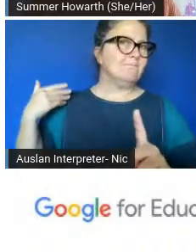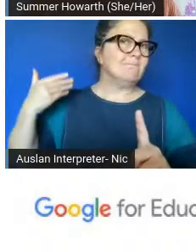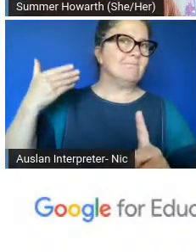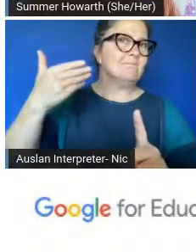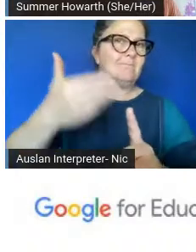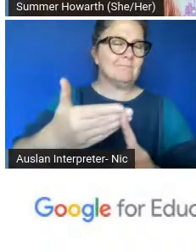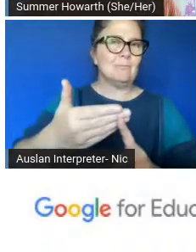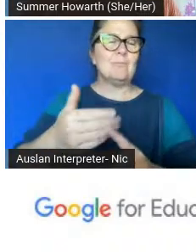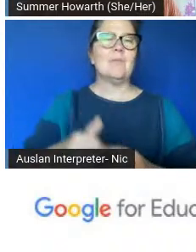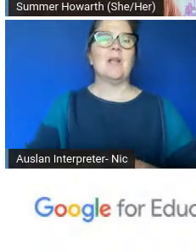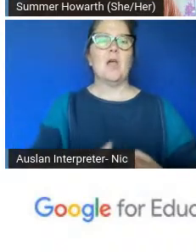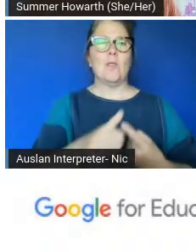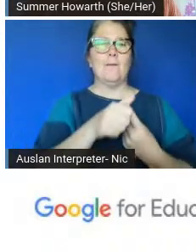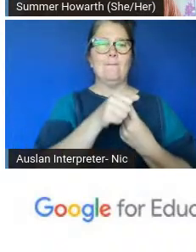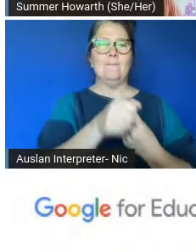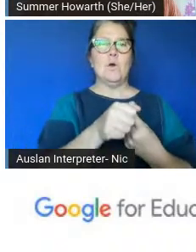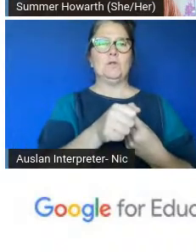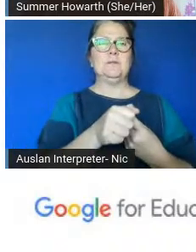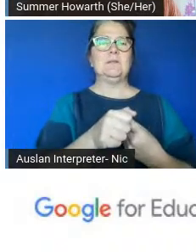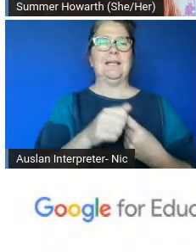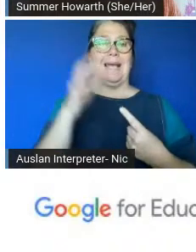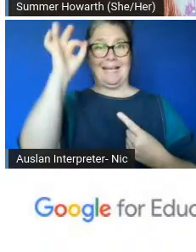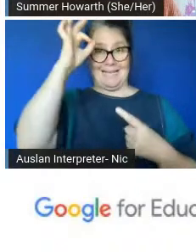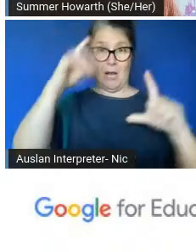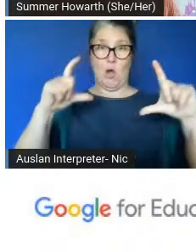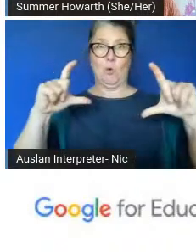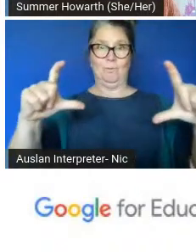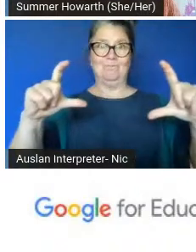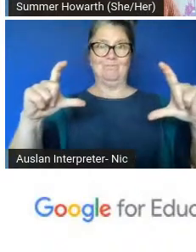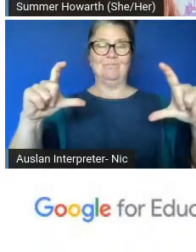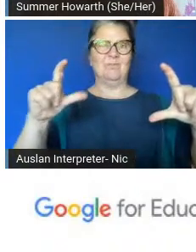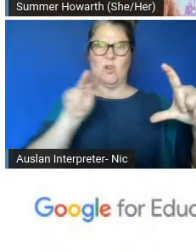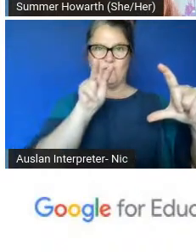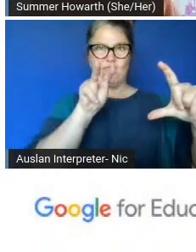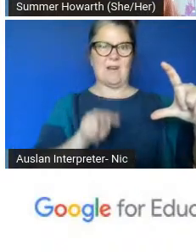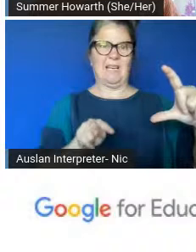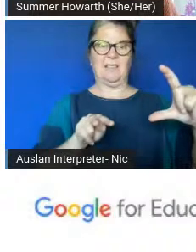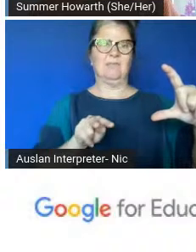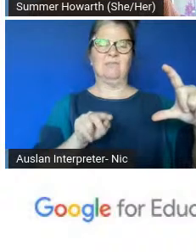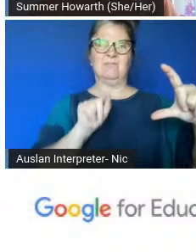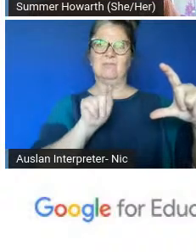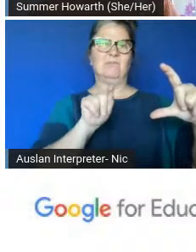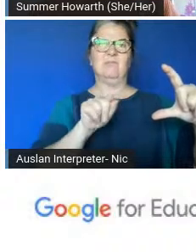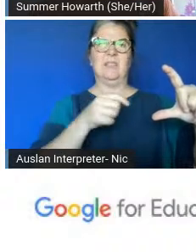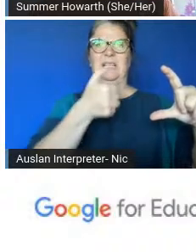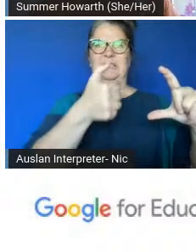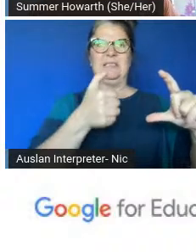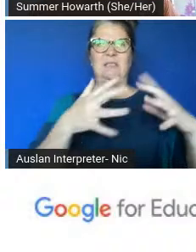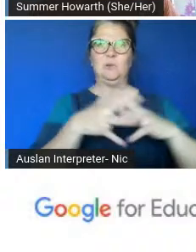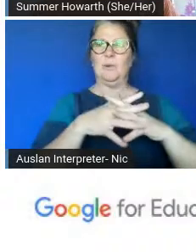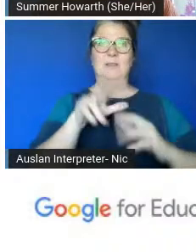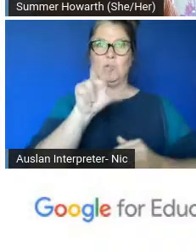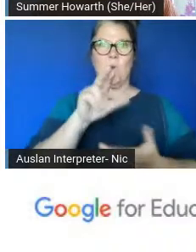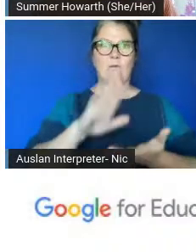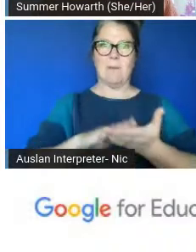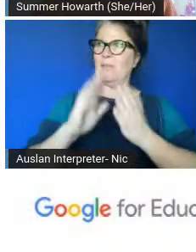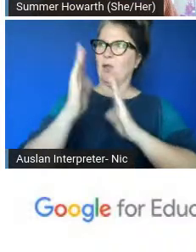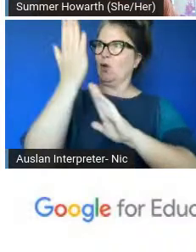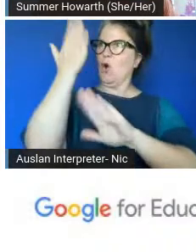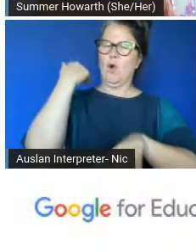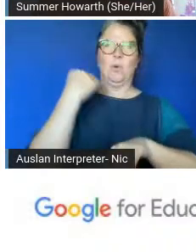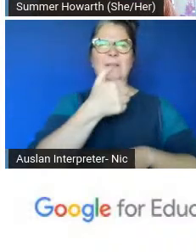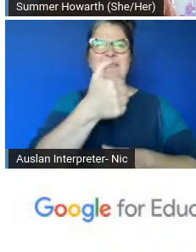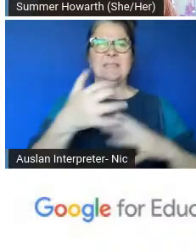The first principles of learning design in a hybrid classroom, 6 weeks, like 12 months ago, whenever we did that, 6 weeks ago, I